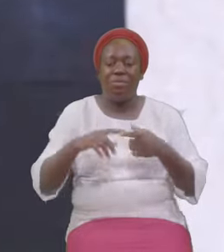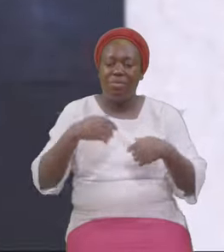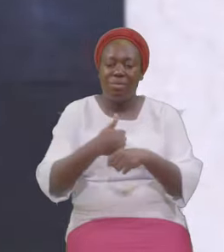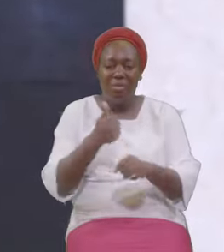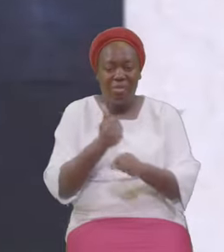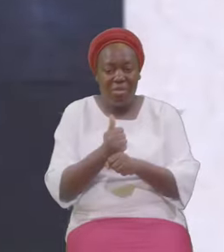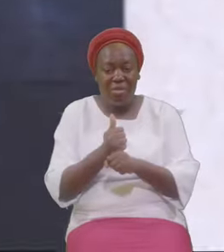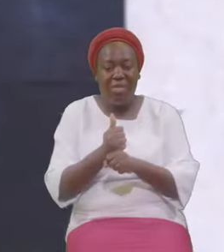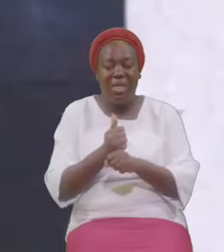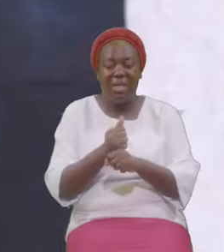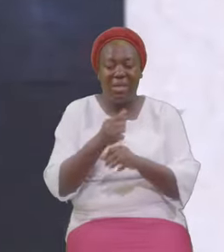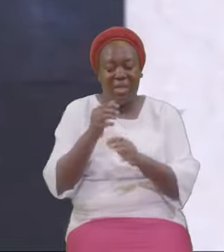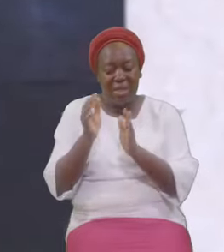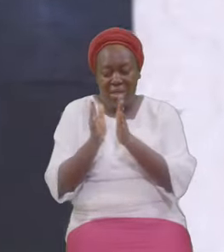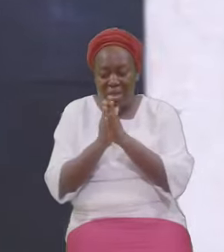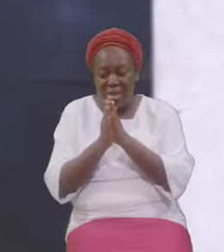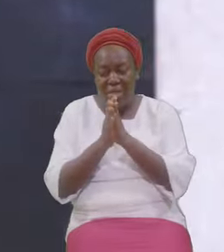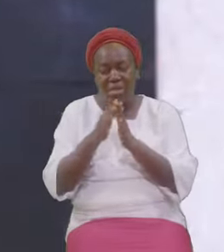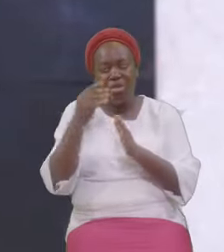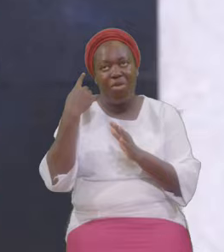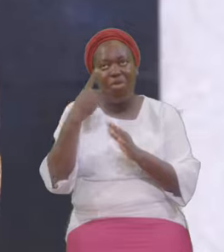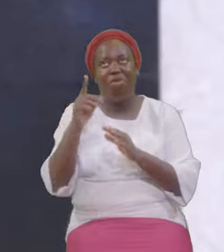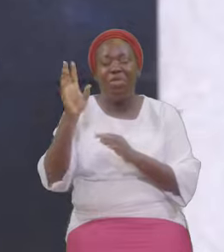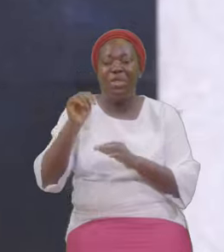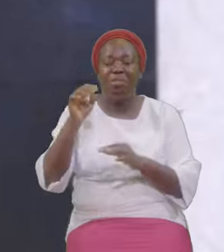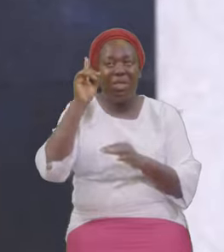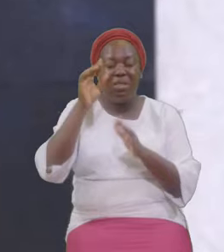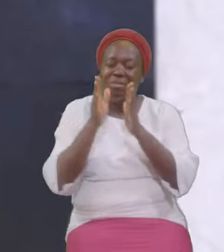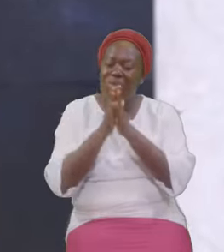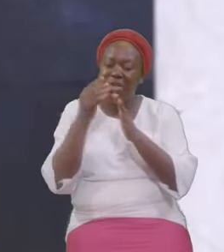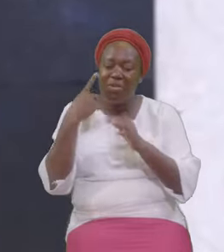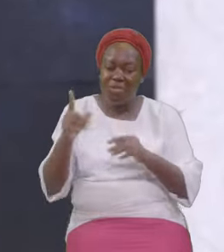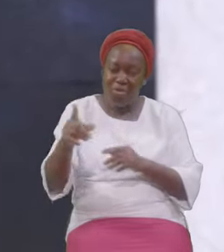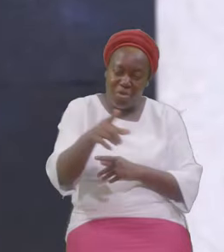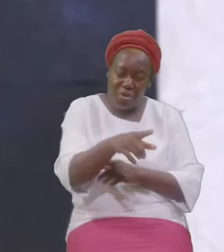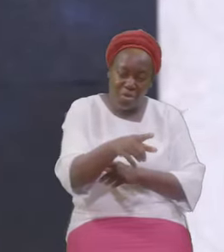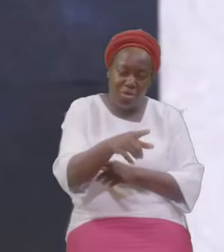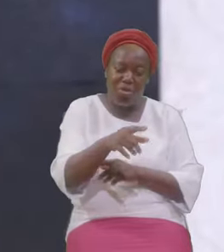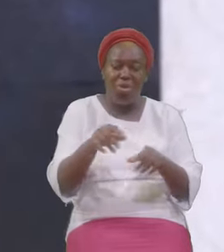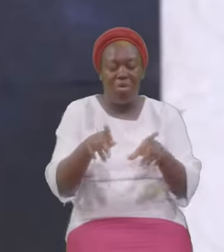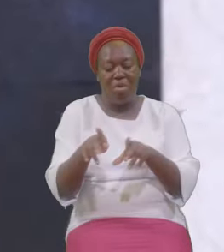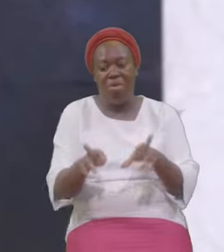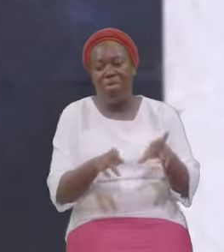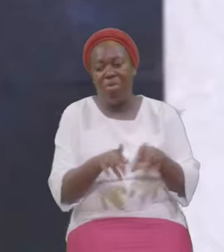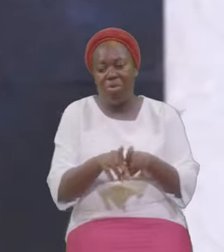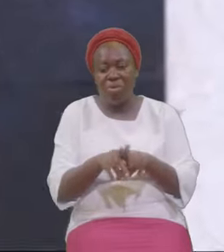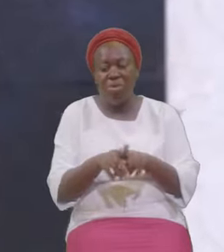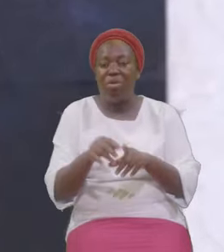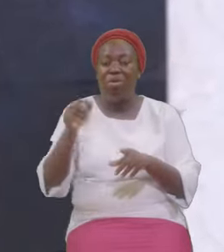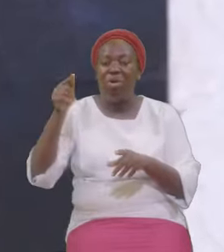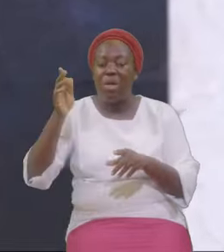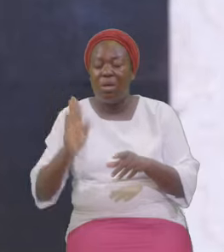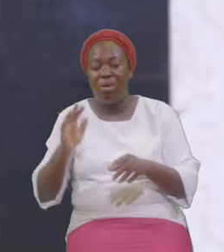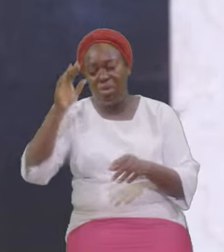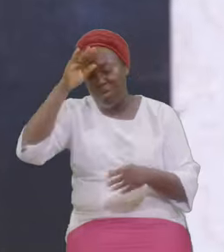them. He's making intercession for you. He's praying for you already. God's Son,